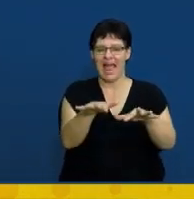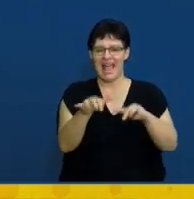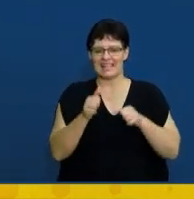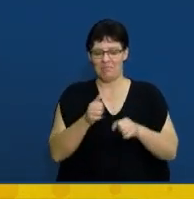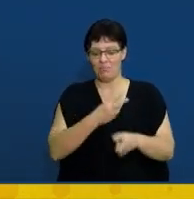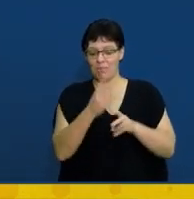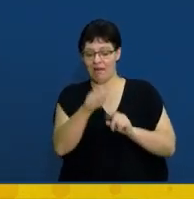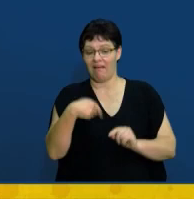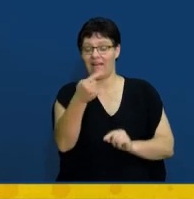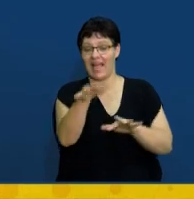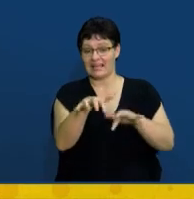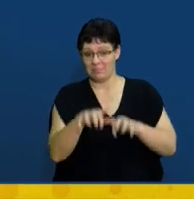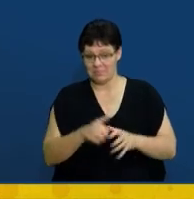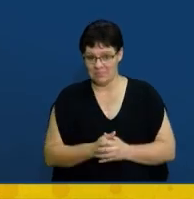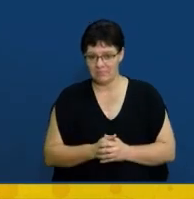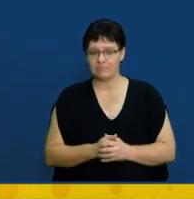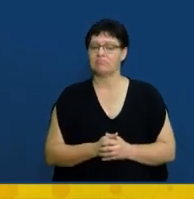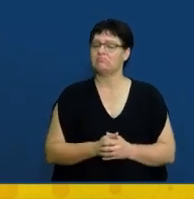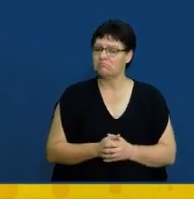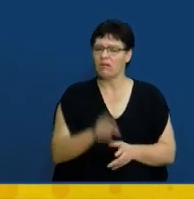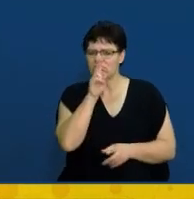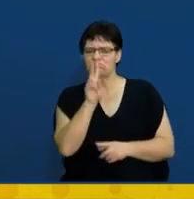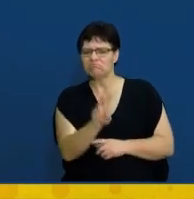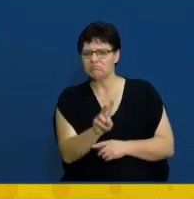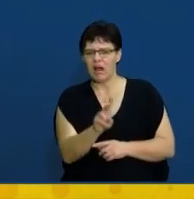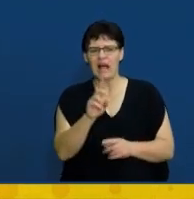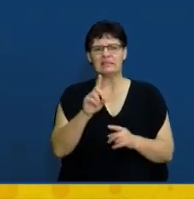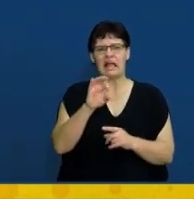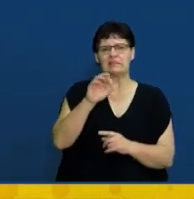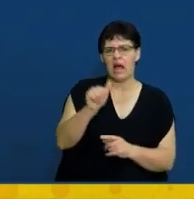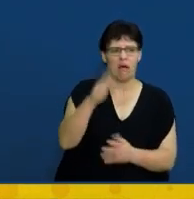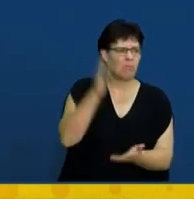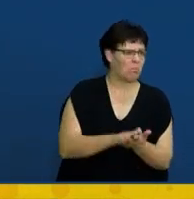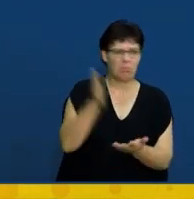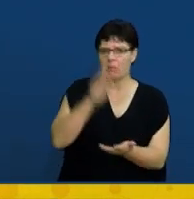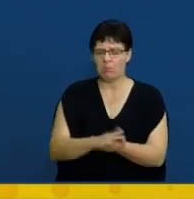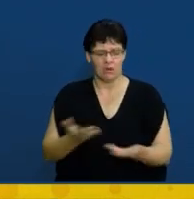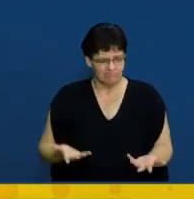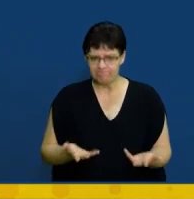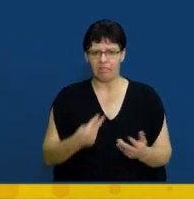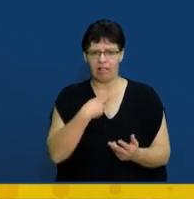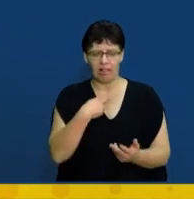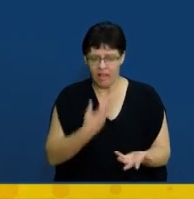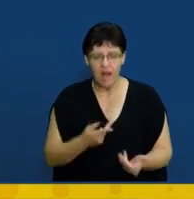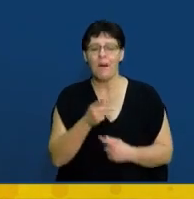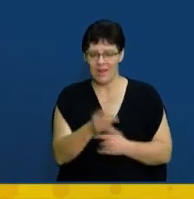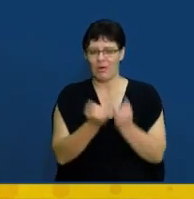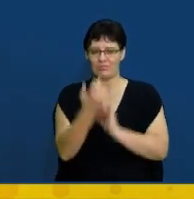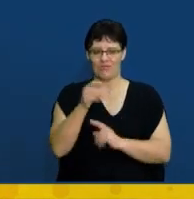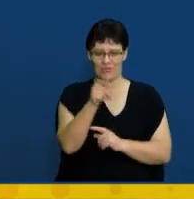your upcoming exam. If you're someone who's constantly running out of data, then this next competition is just for